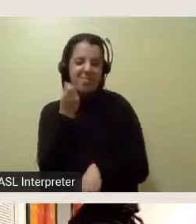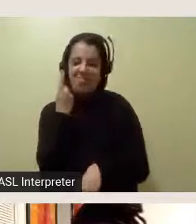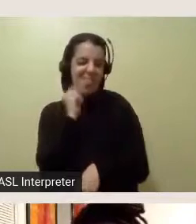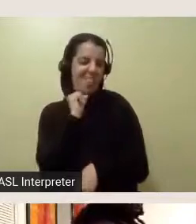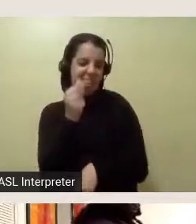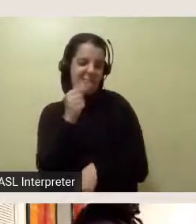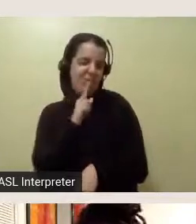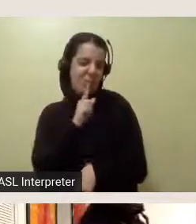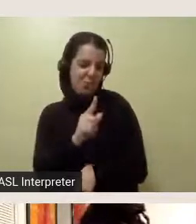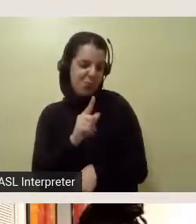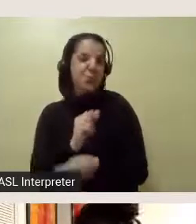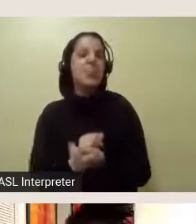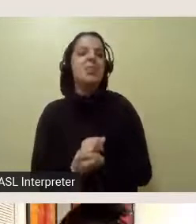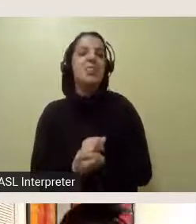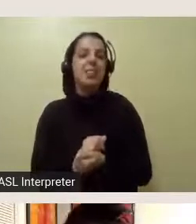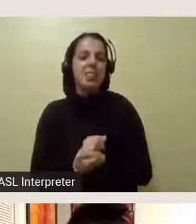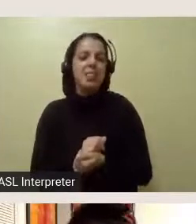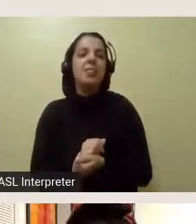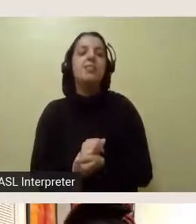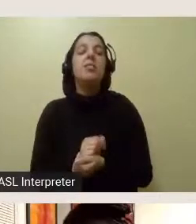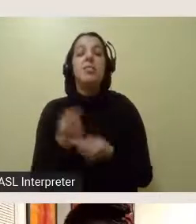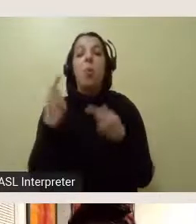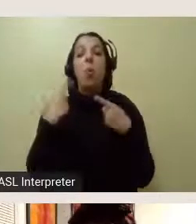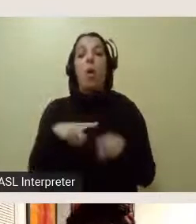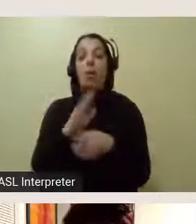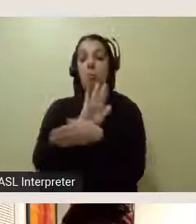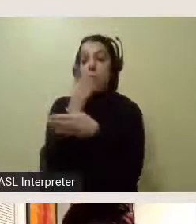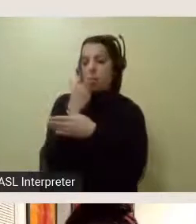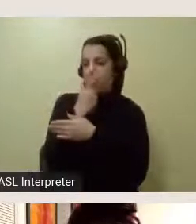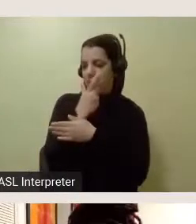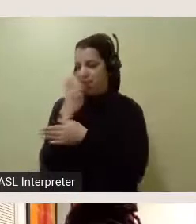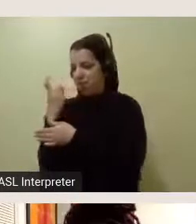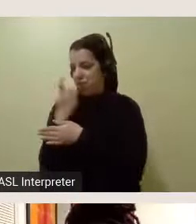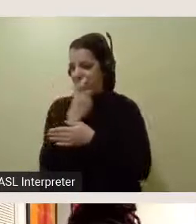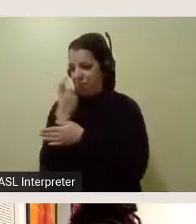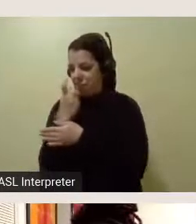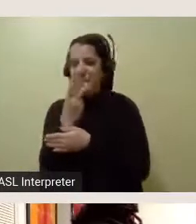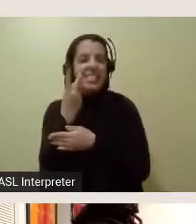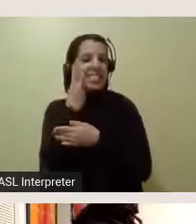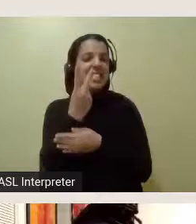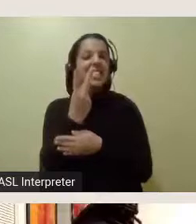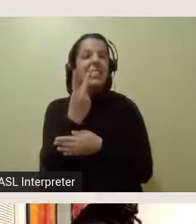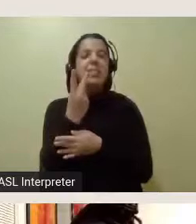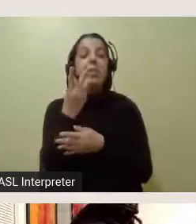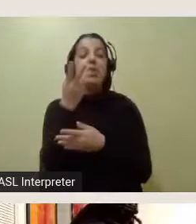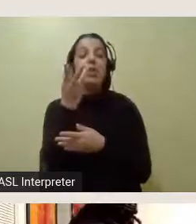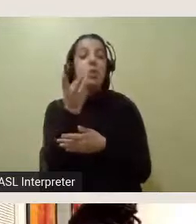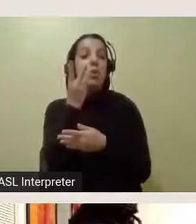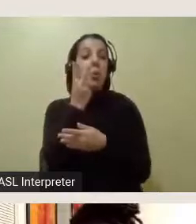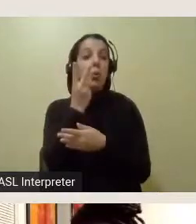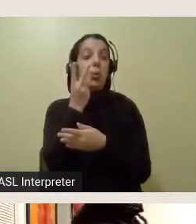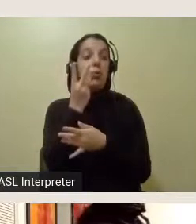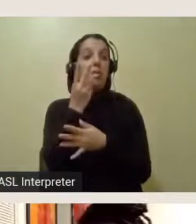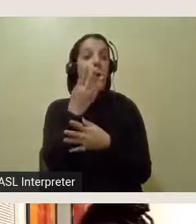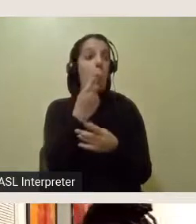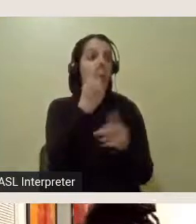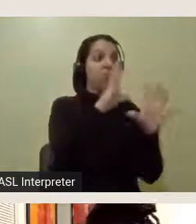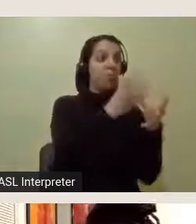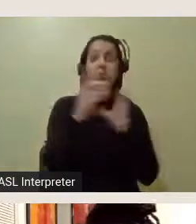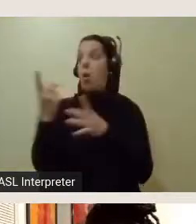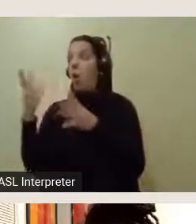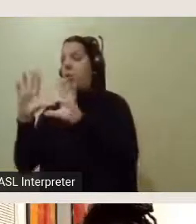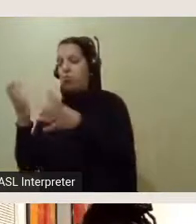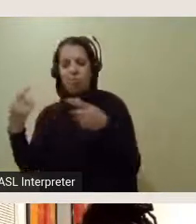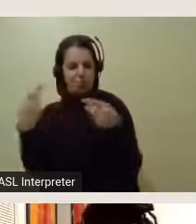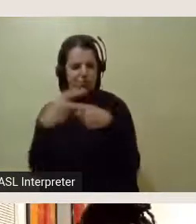this instance where you're trying to sort through kind of what appears to be two sides of this conflict, those seeking justice